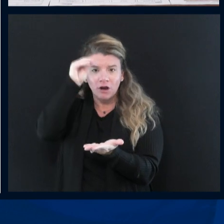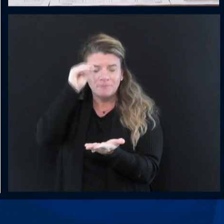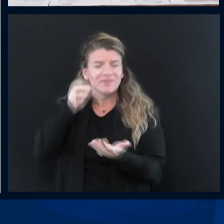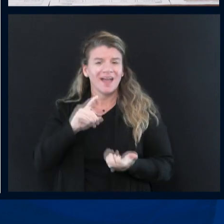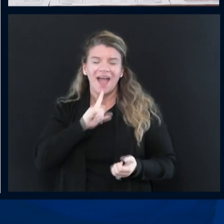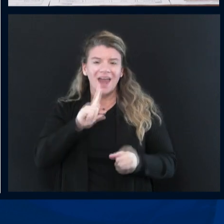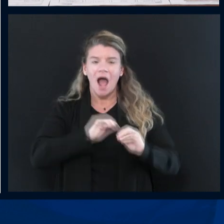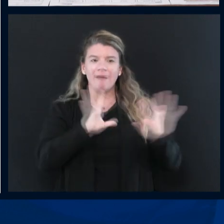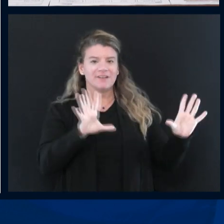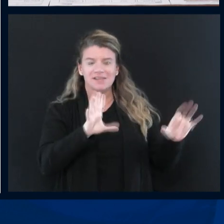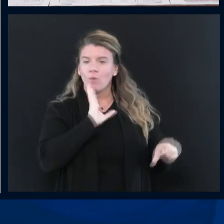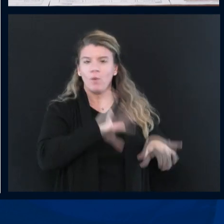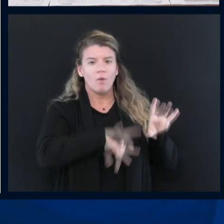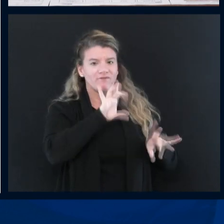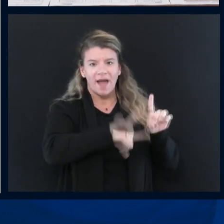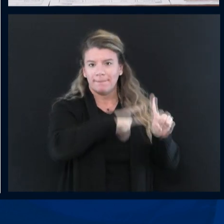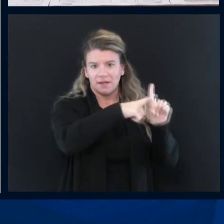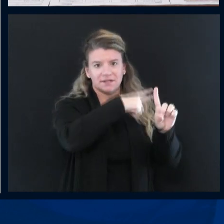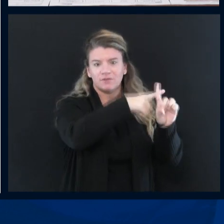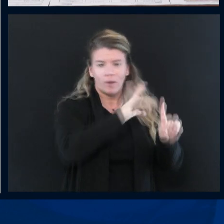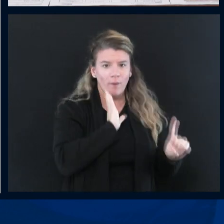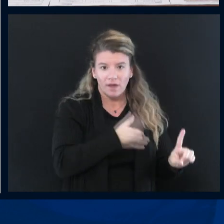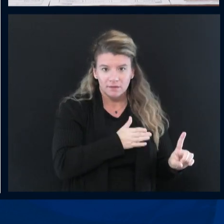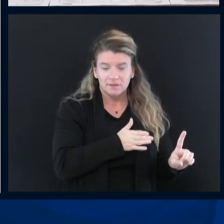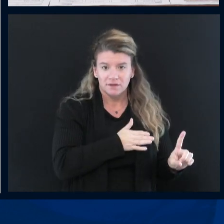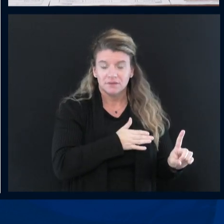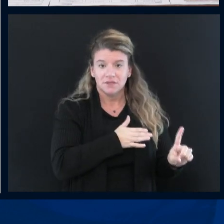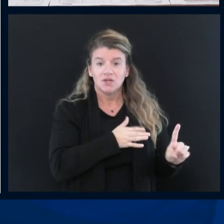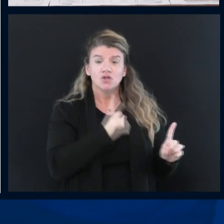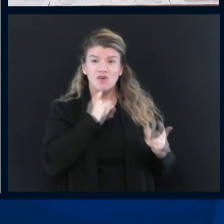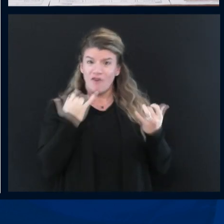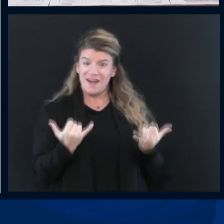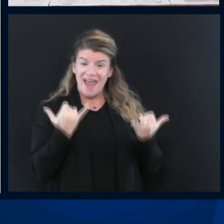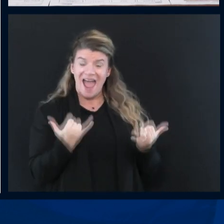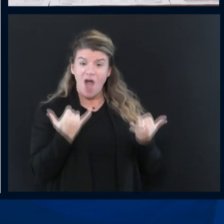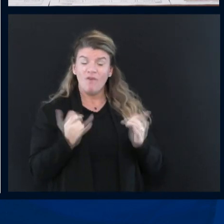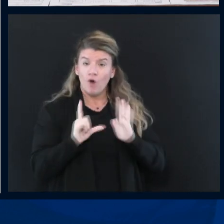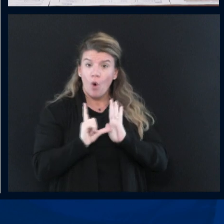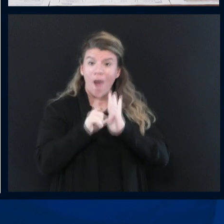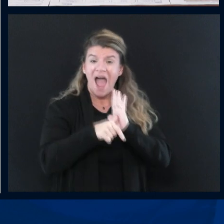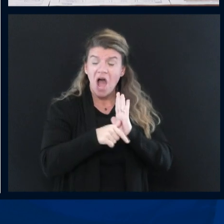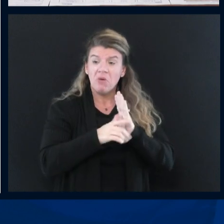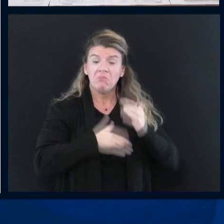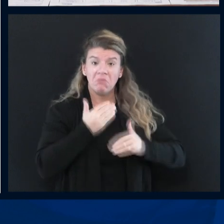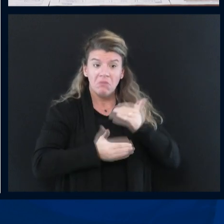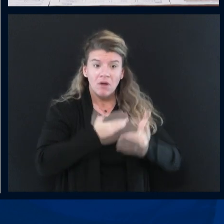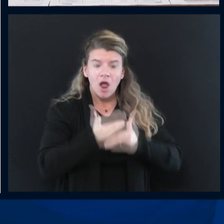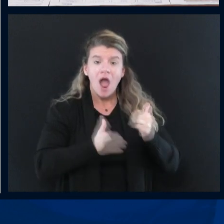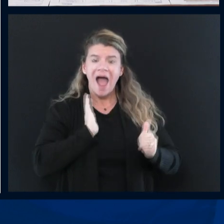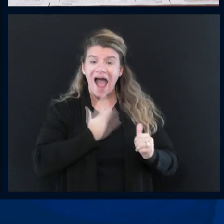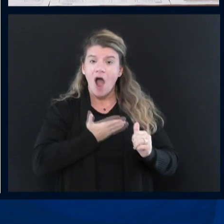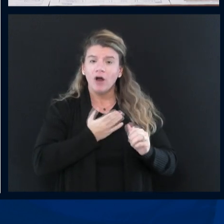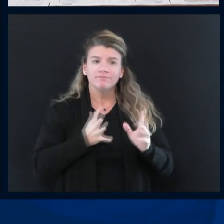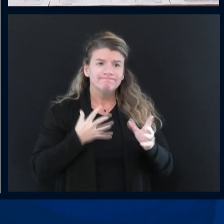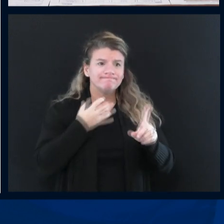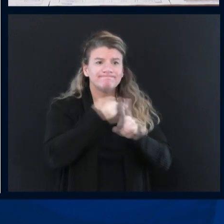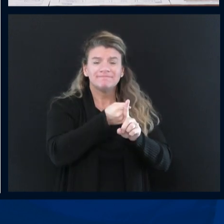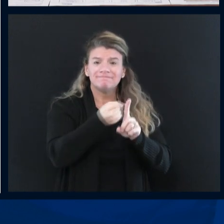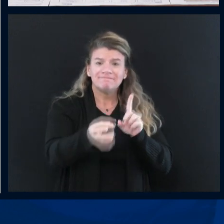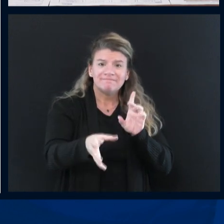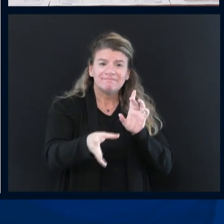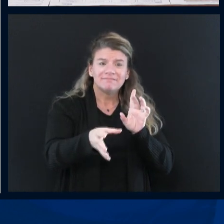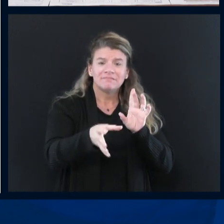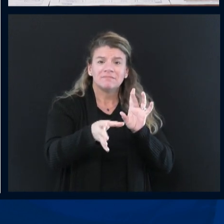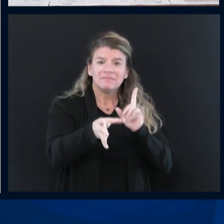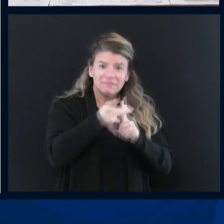going to discover. And for a while, our total number of infected will go up from